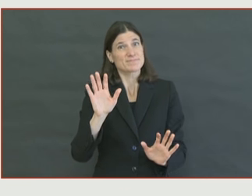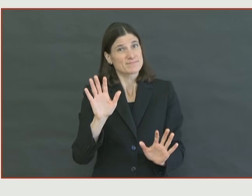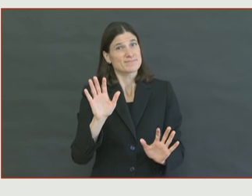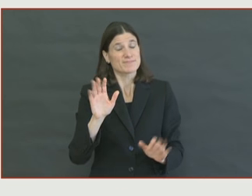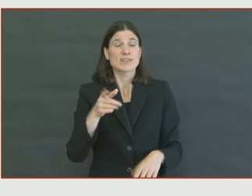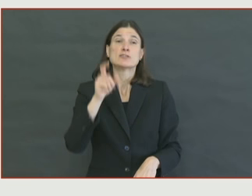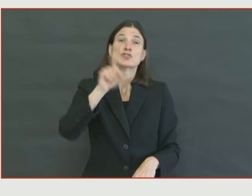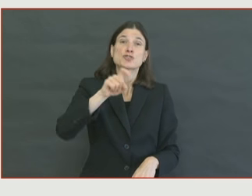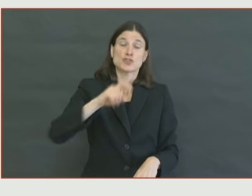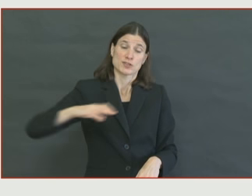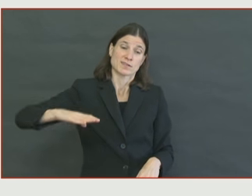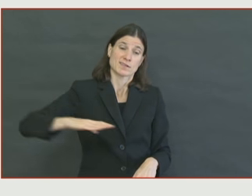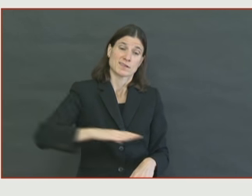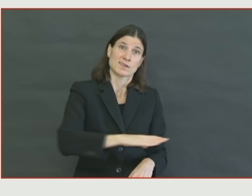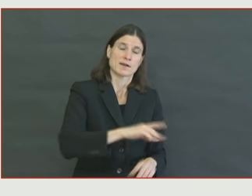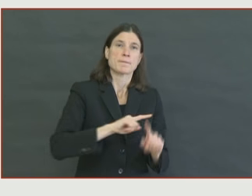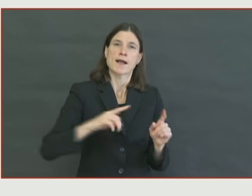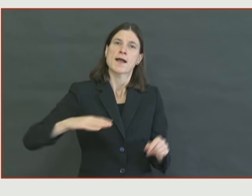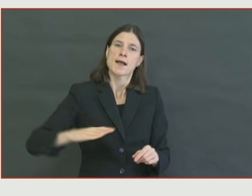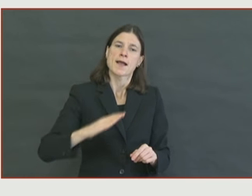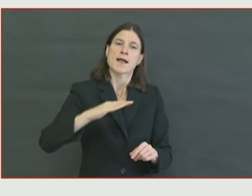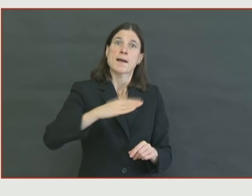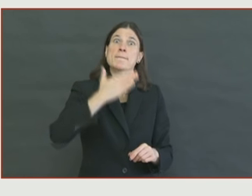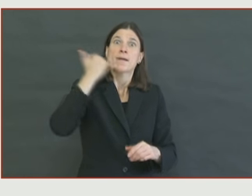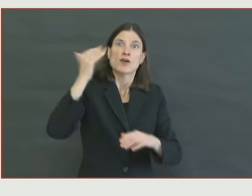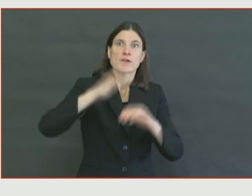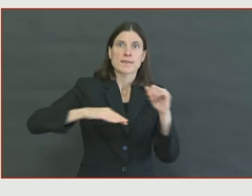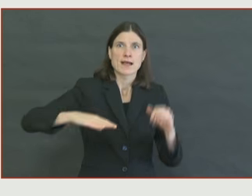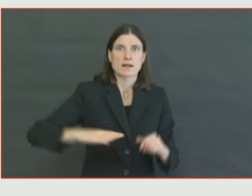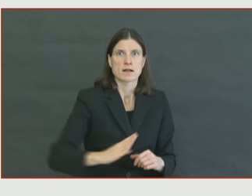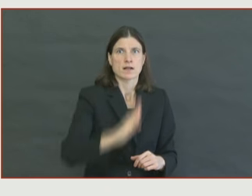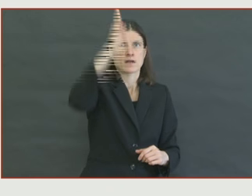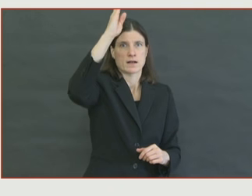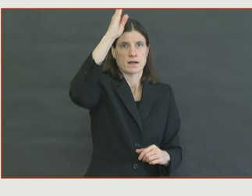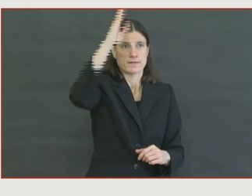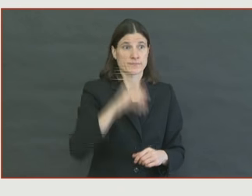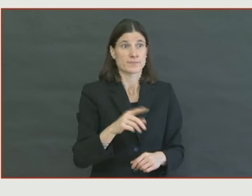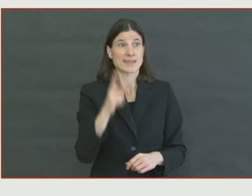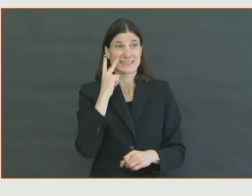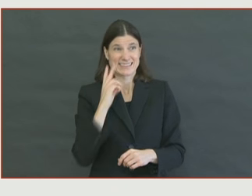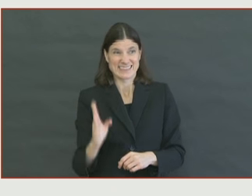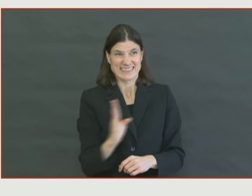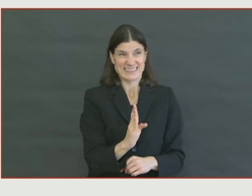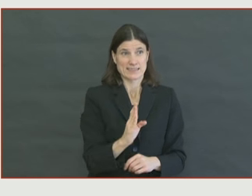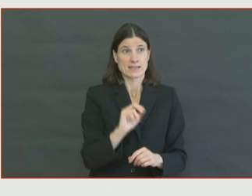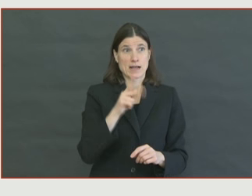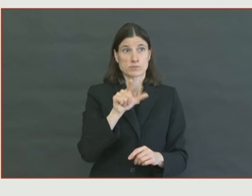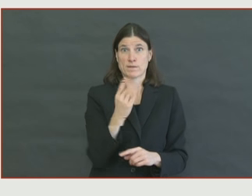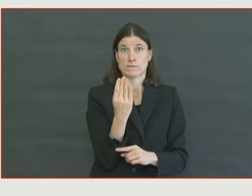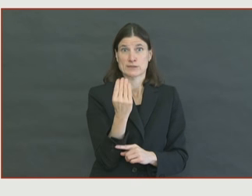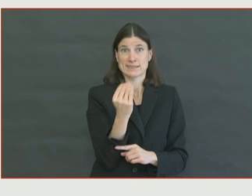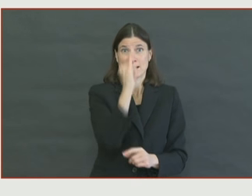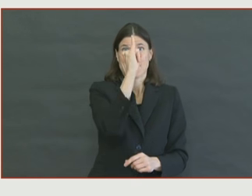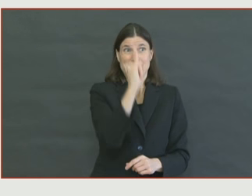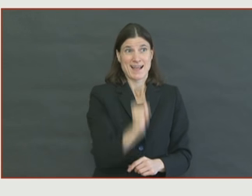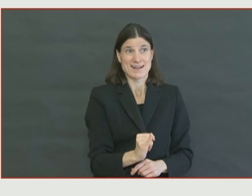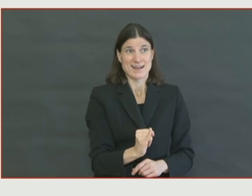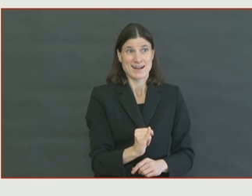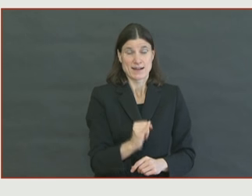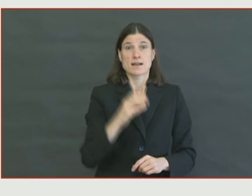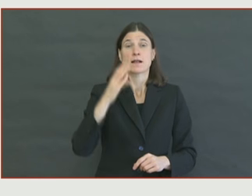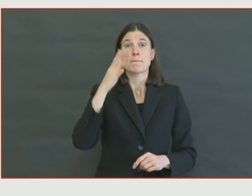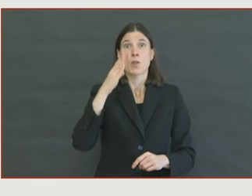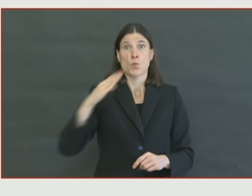then see around April 14th, the trajectory made another dramatic shift from a more